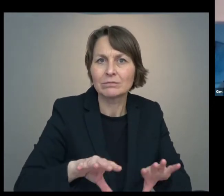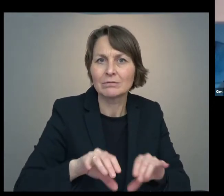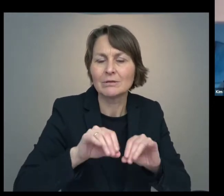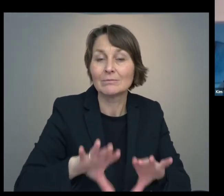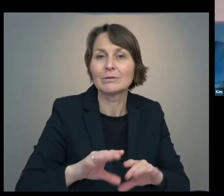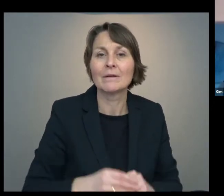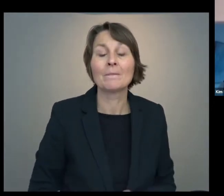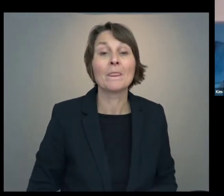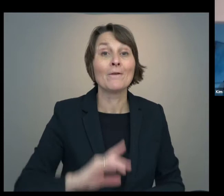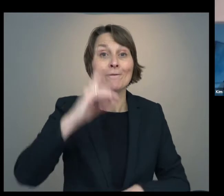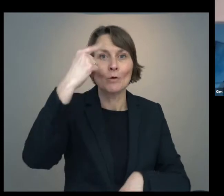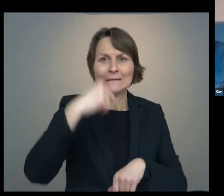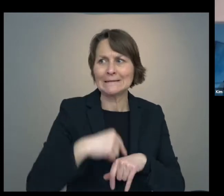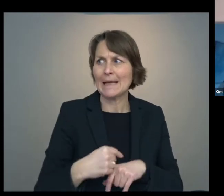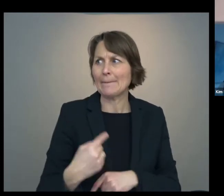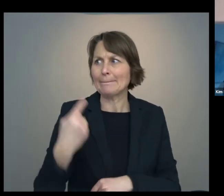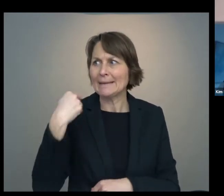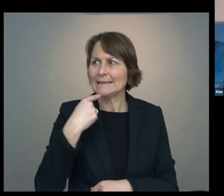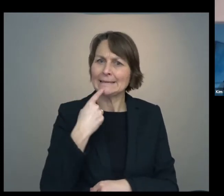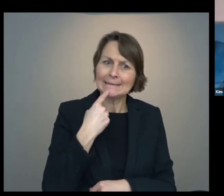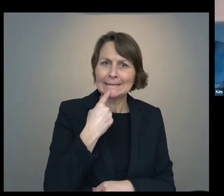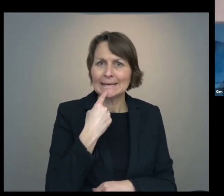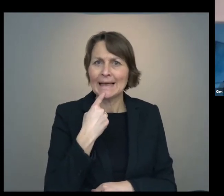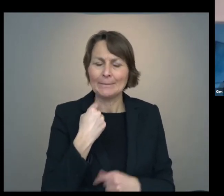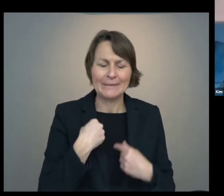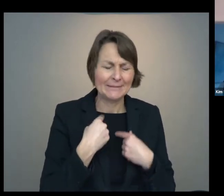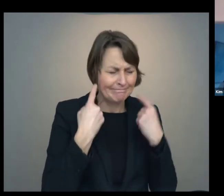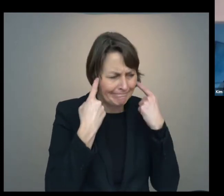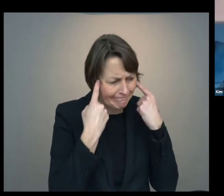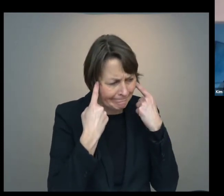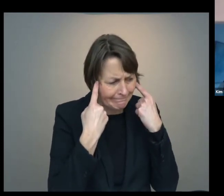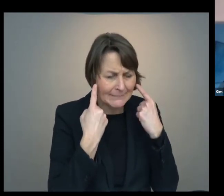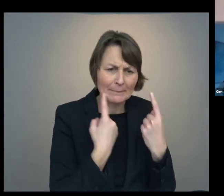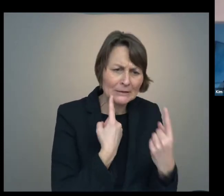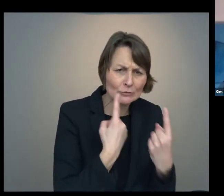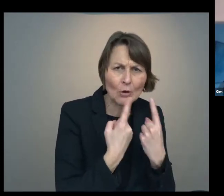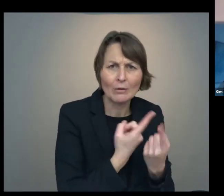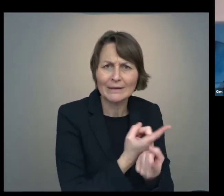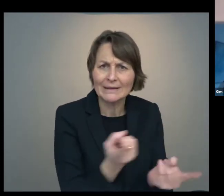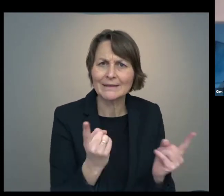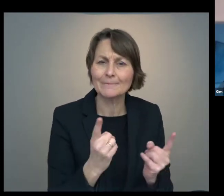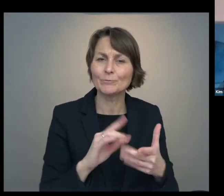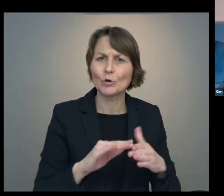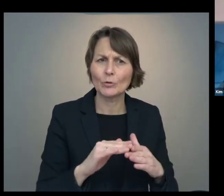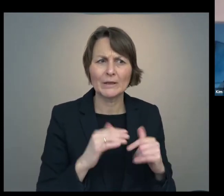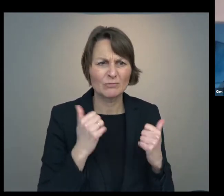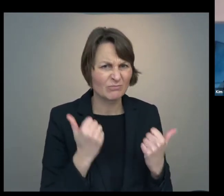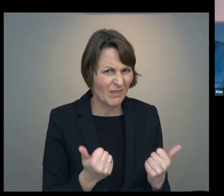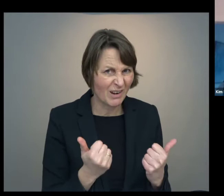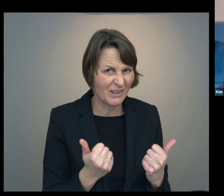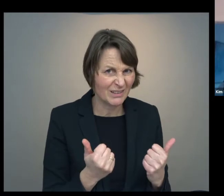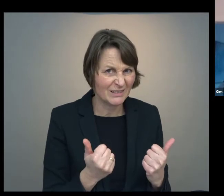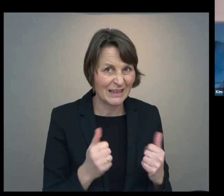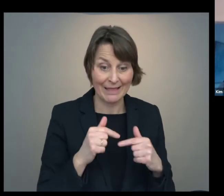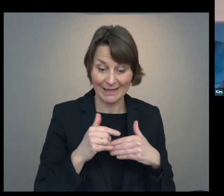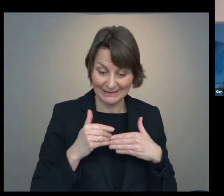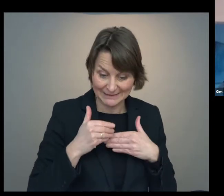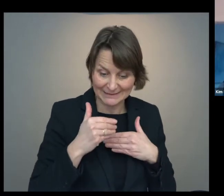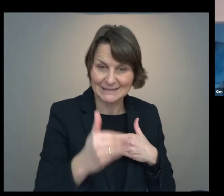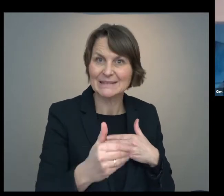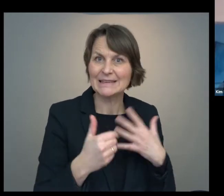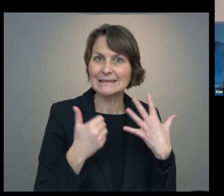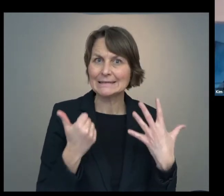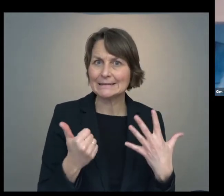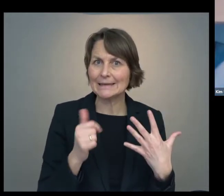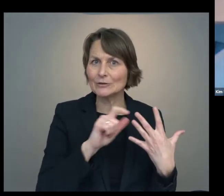trade-off, and I've been thinking to myself, and I've been talking to people in the community as well about, like, is this the right cadence? Like, is